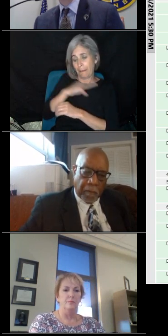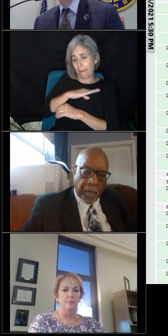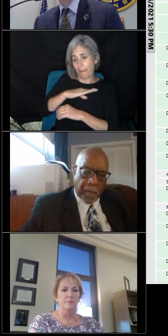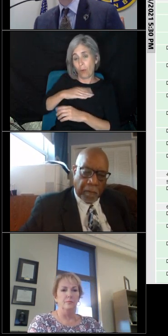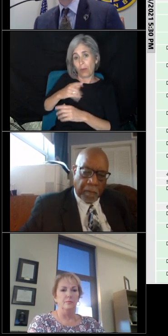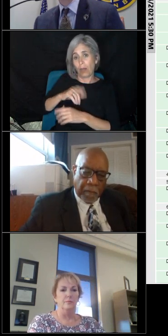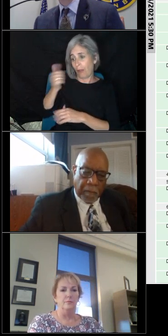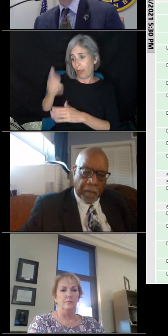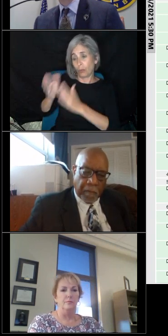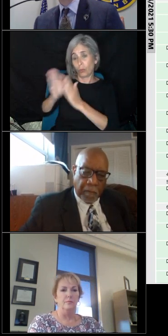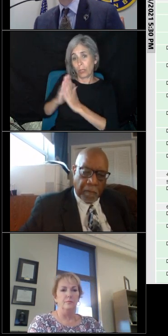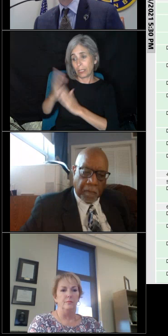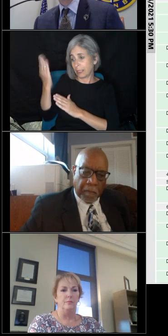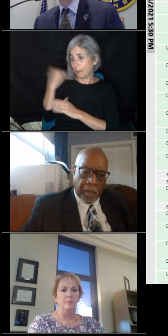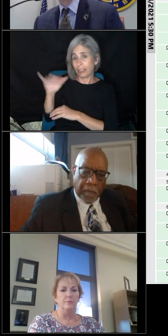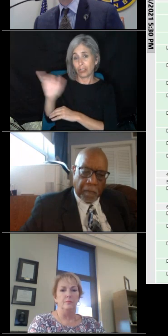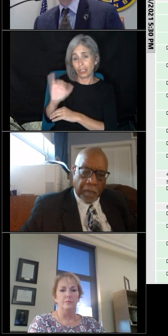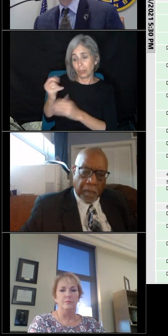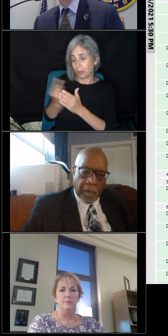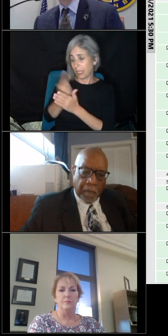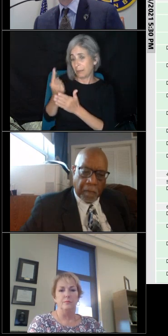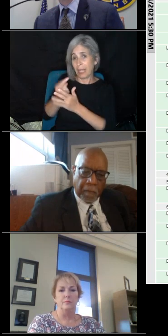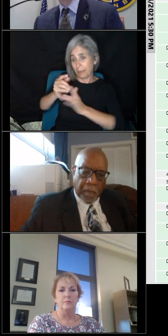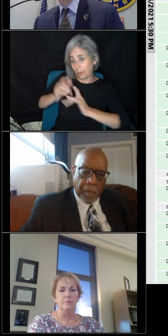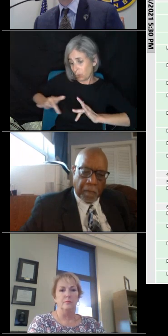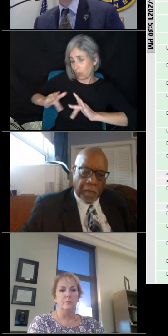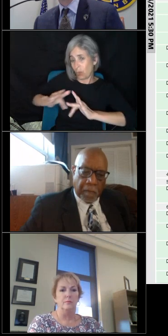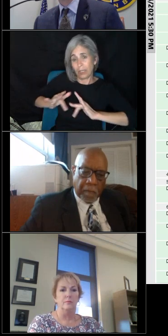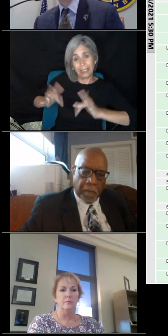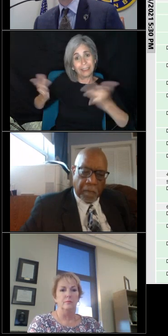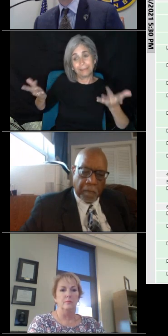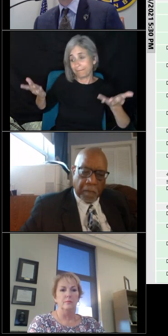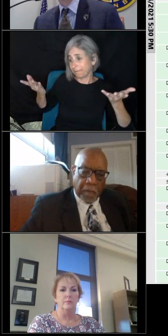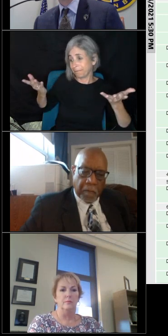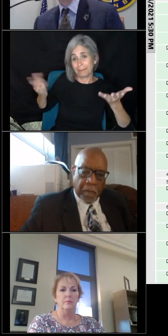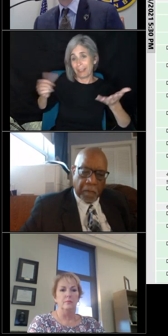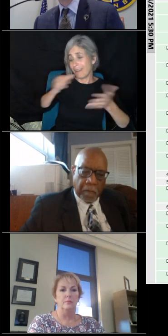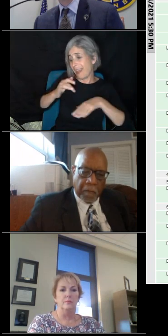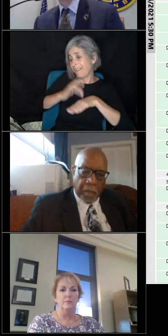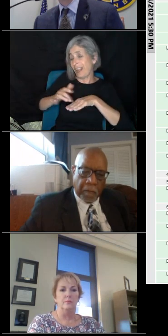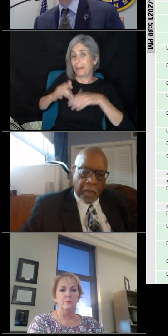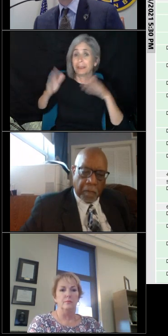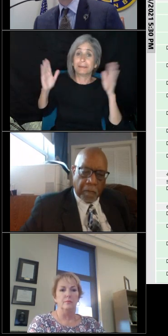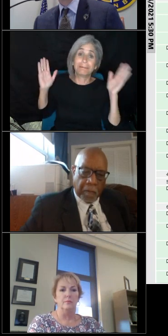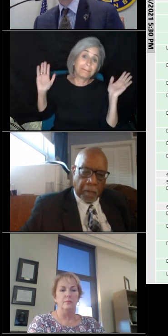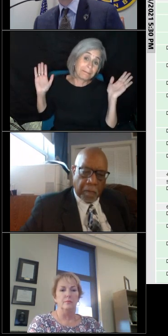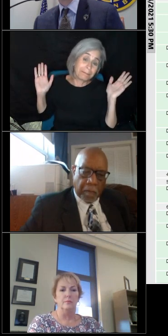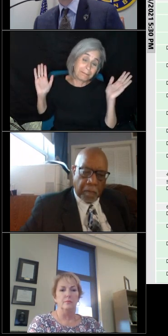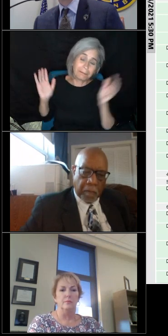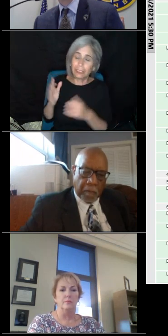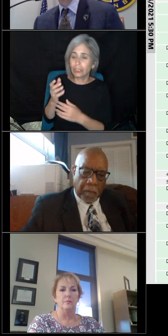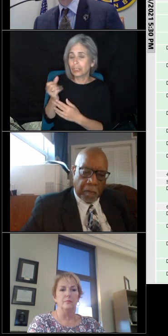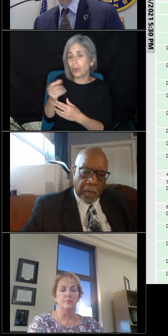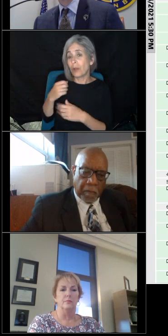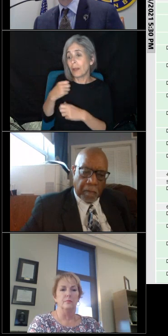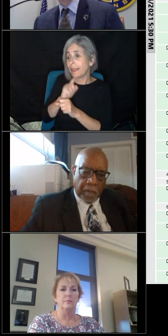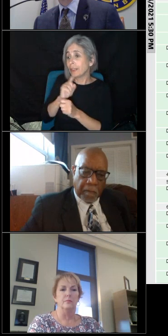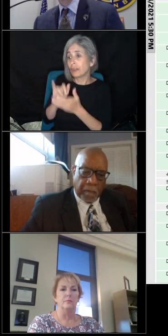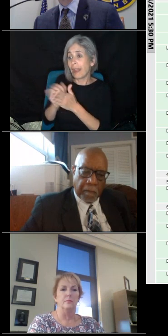other requests in the past, and sometimes these recordings conveniently are not available. And so I just wanted to make sure that I ask